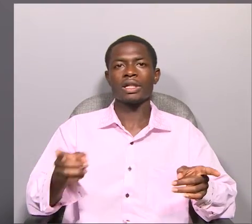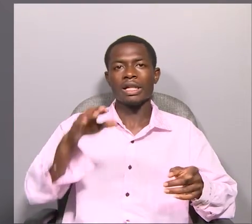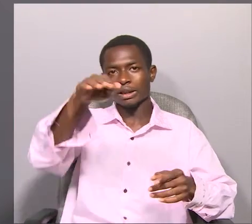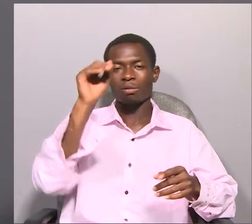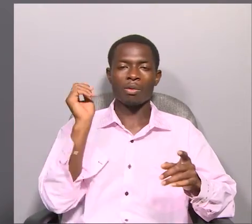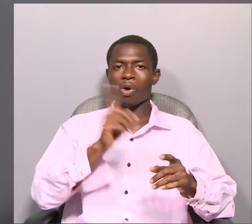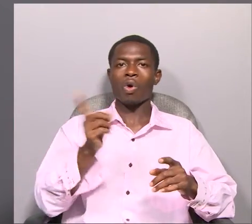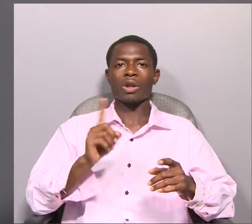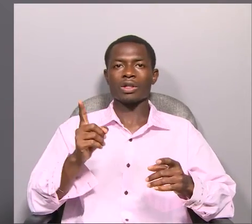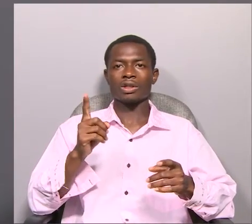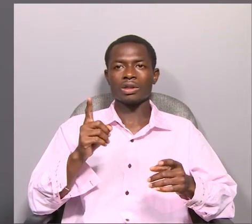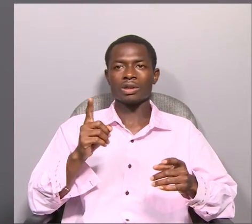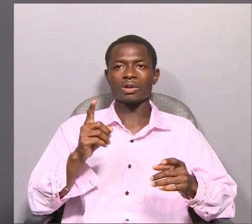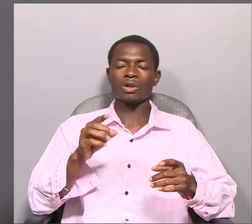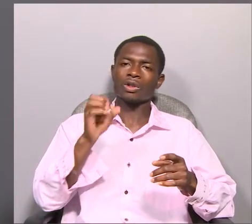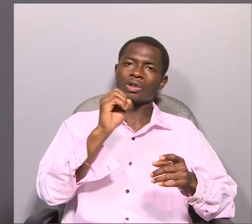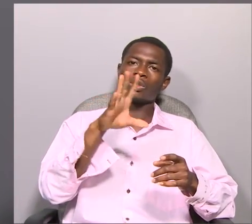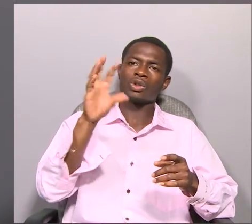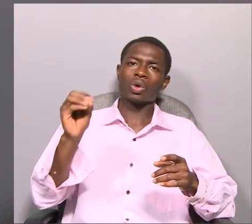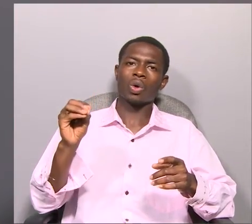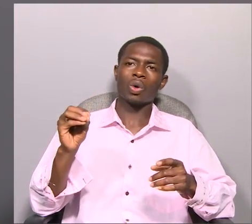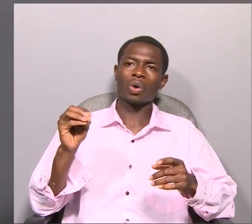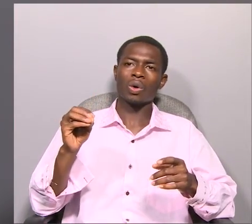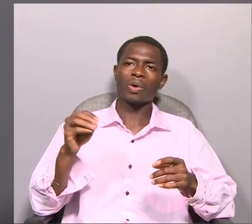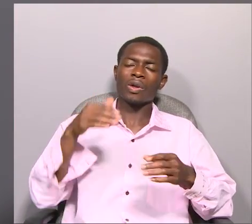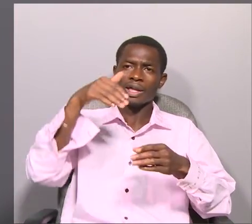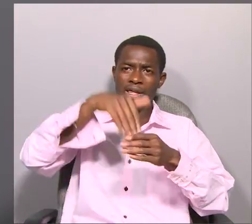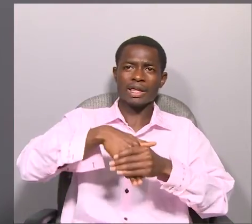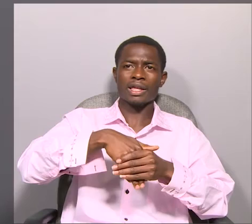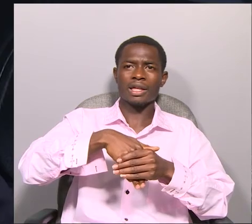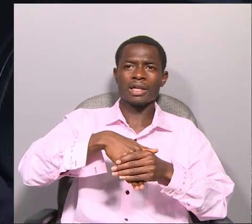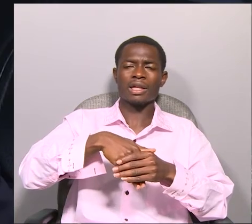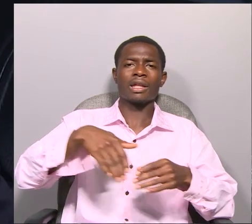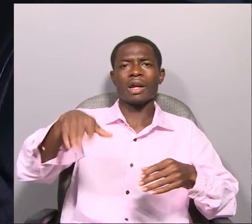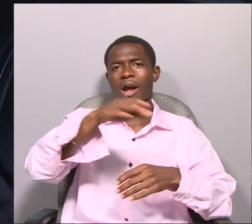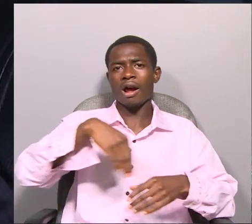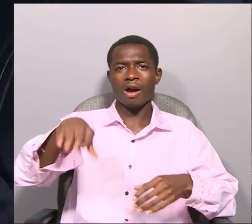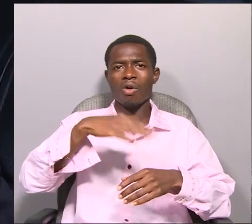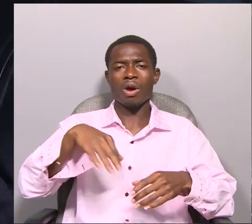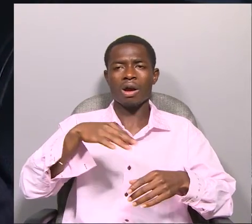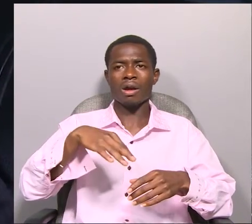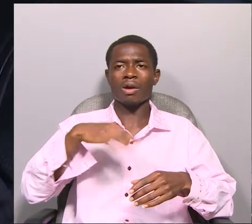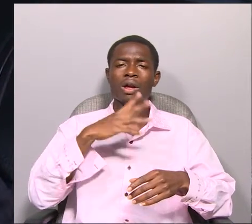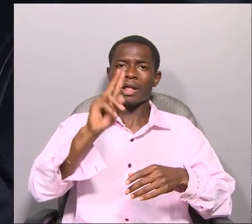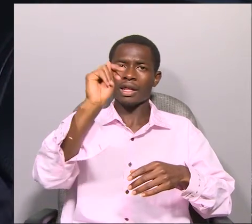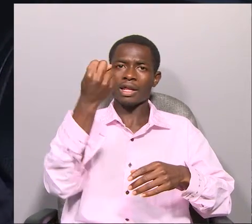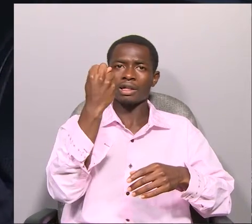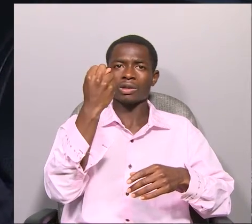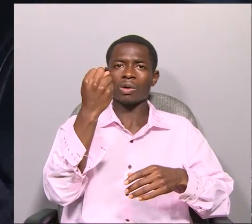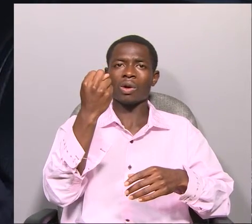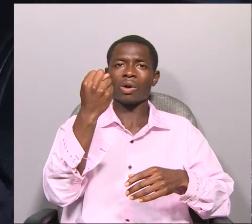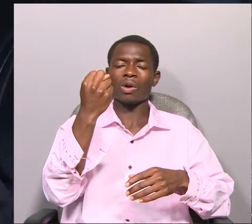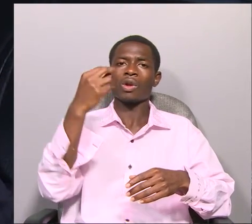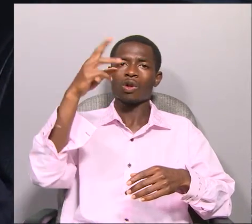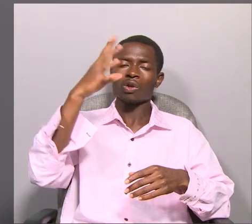So it's in our resuscitating the National Youth Service, we